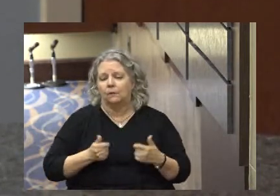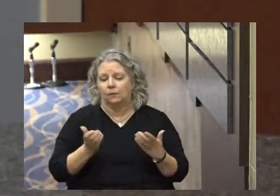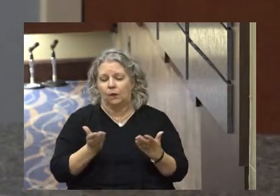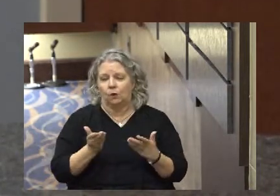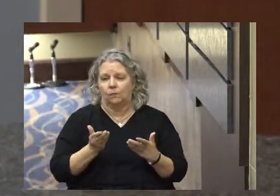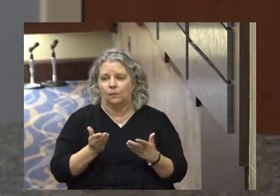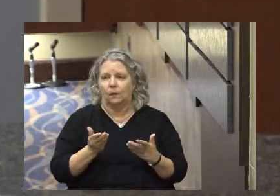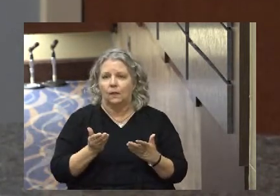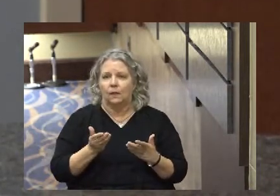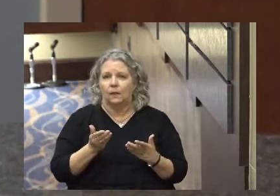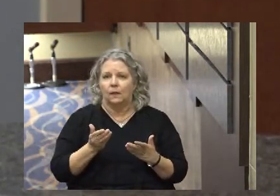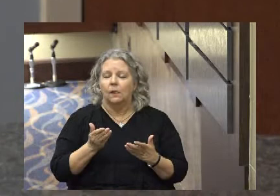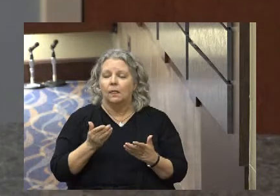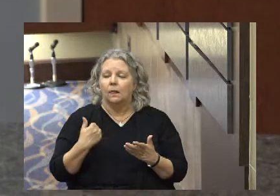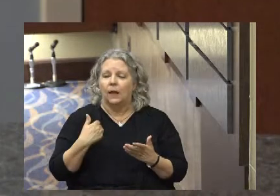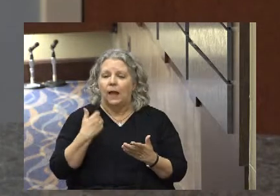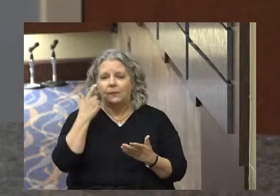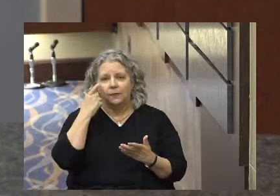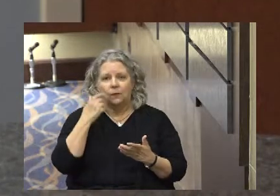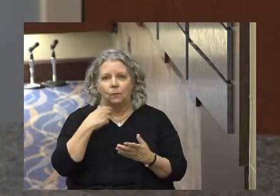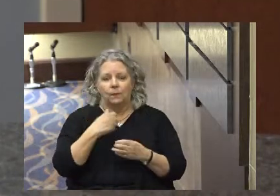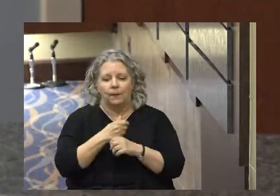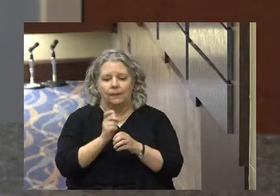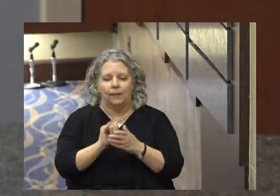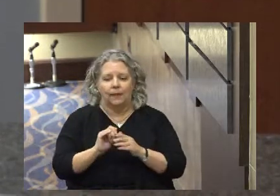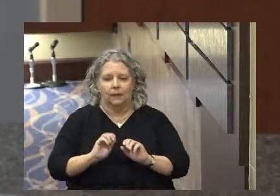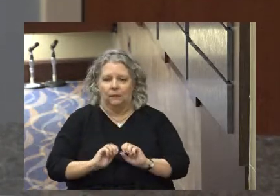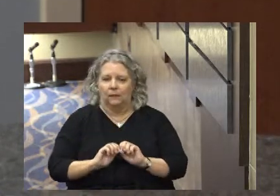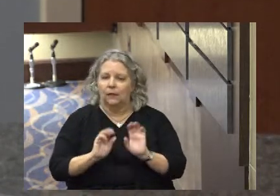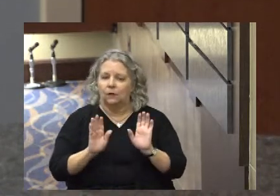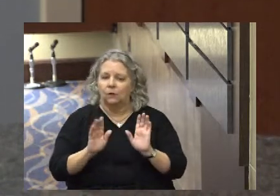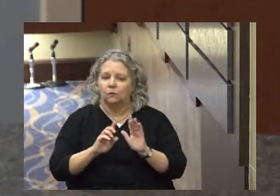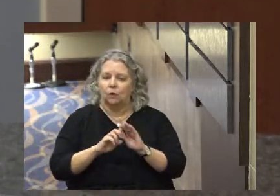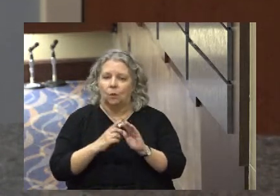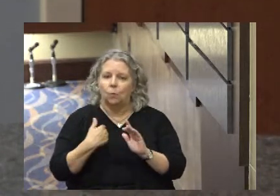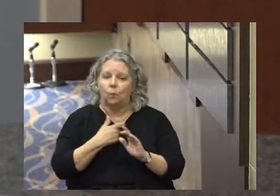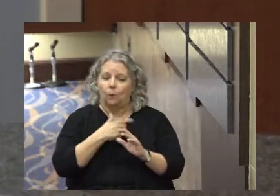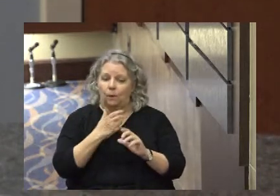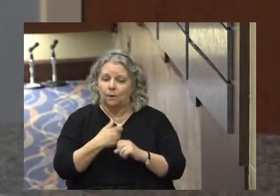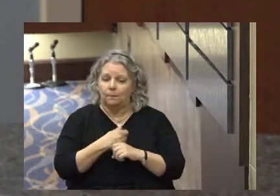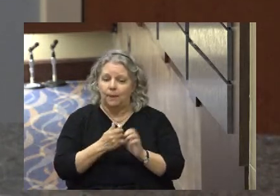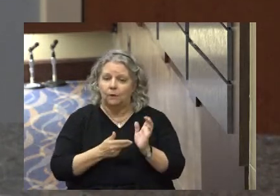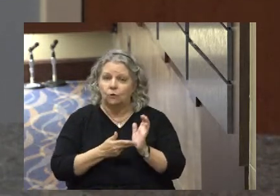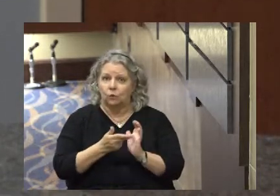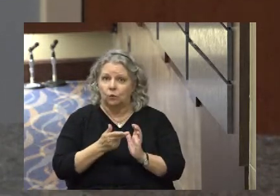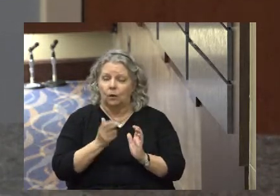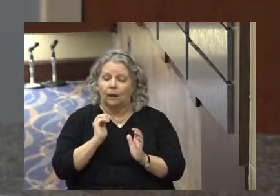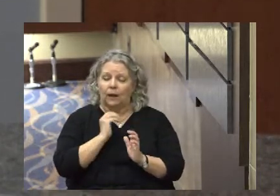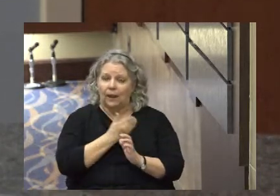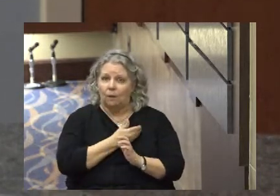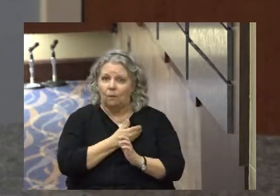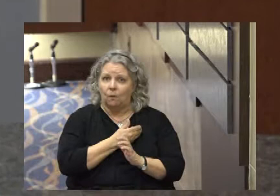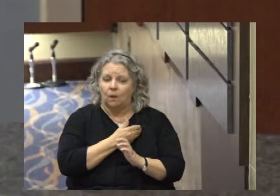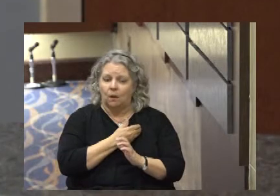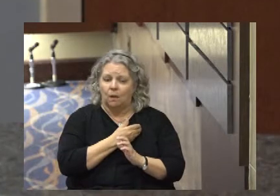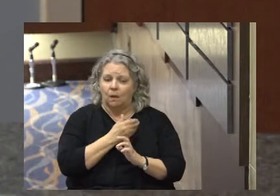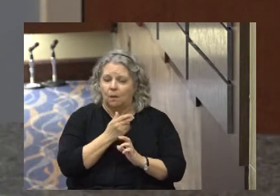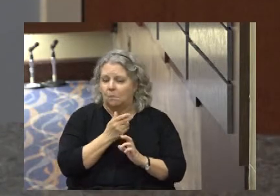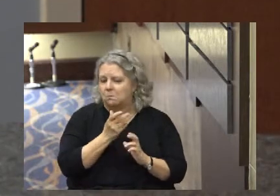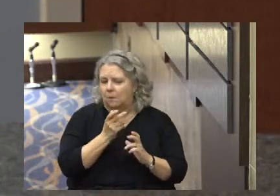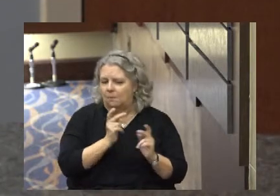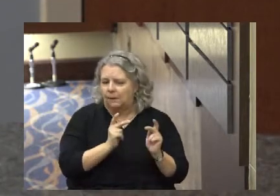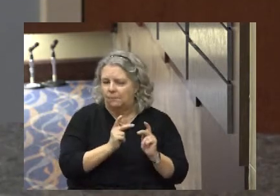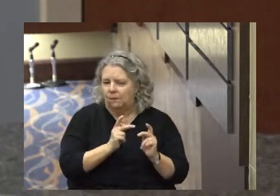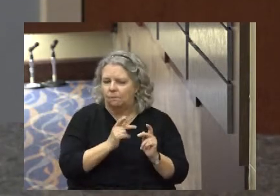clear with Steele from the beginning, that we wanted to make sure that our residents felt protected but not imprisoned. And I think they got